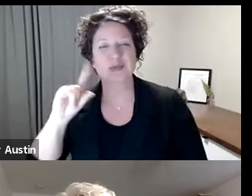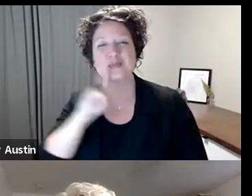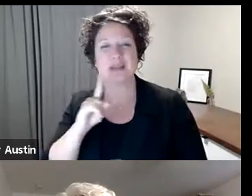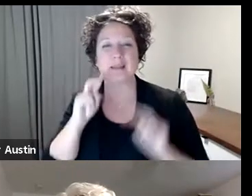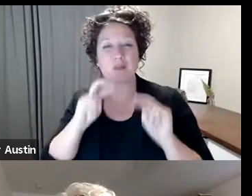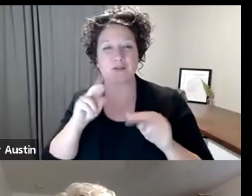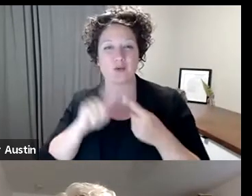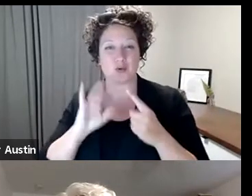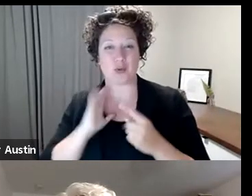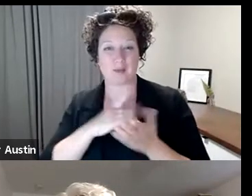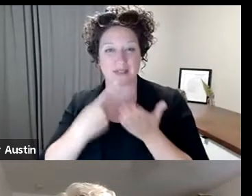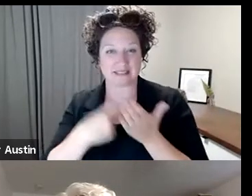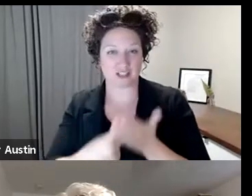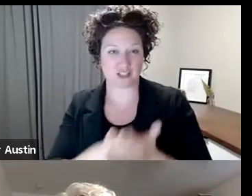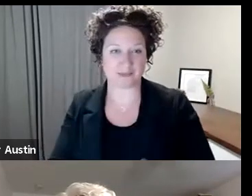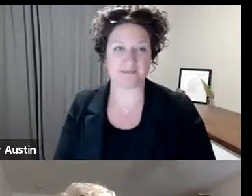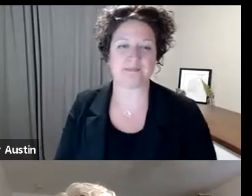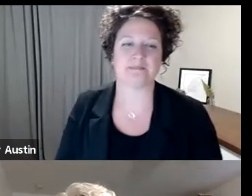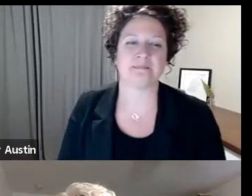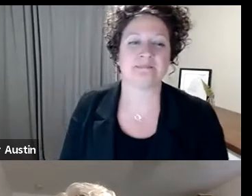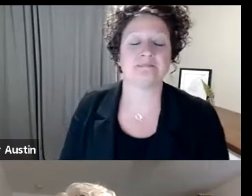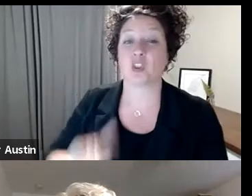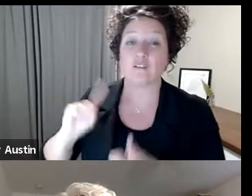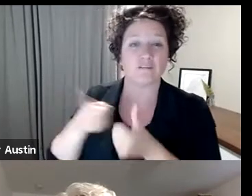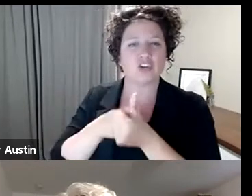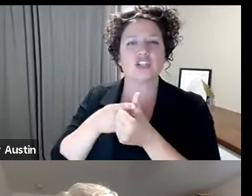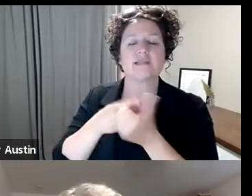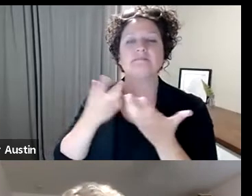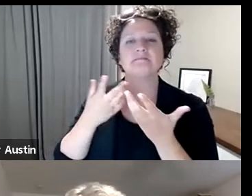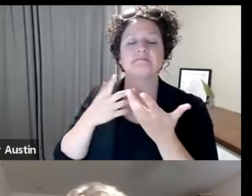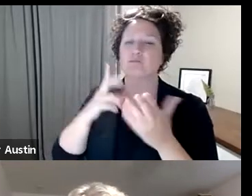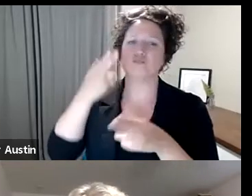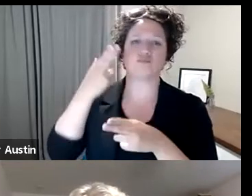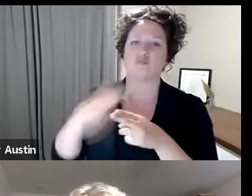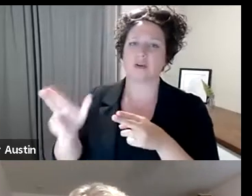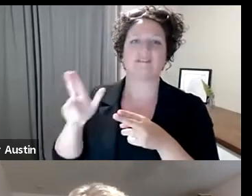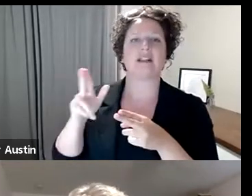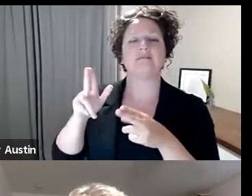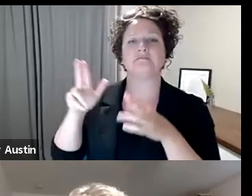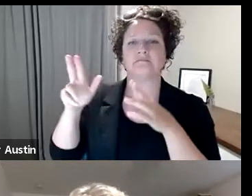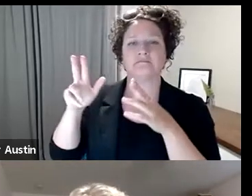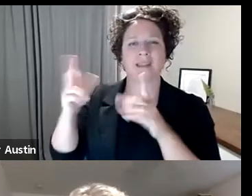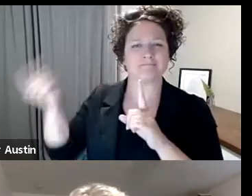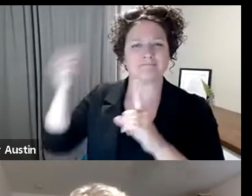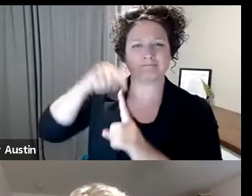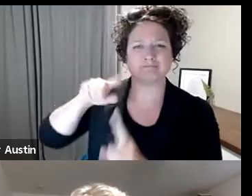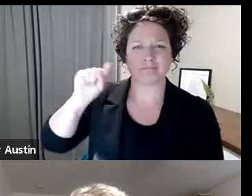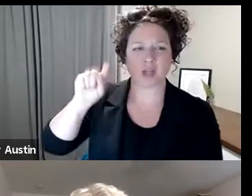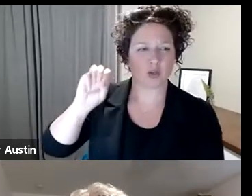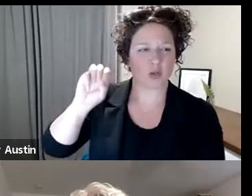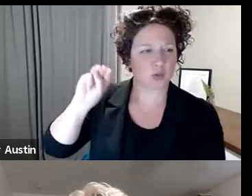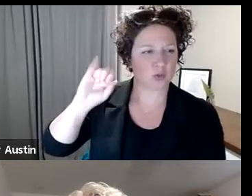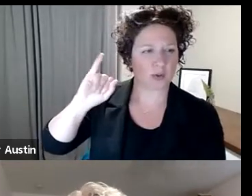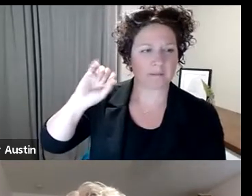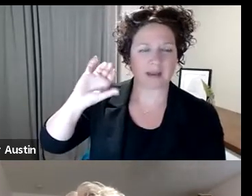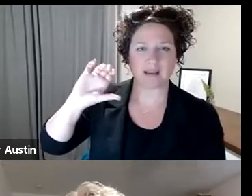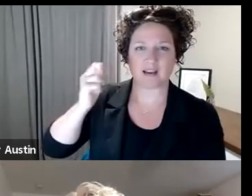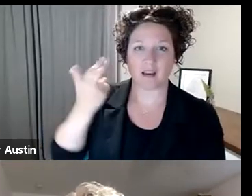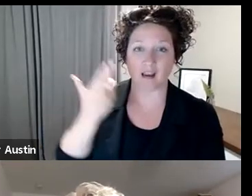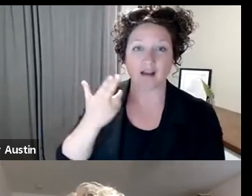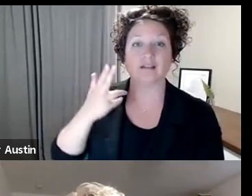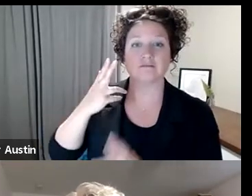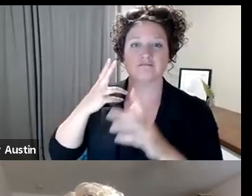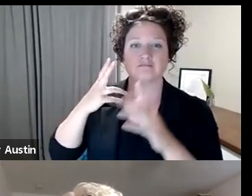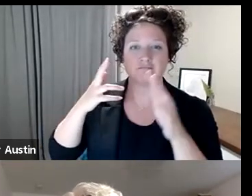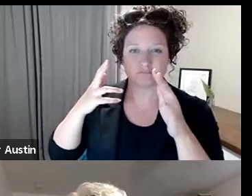to our discussion. First, I would like to very briefly come back to you, Tamika, to set the stage.